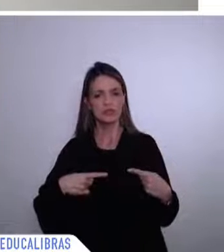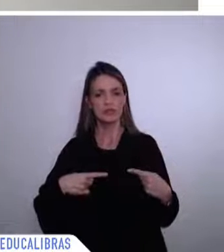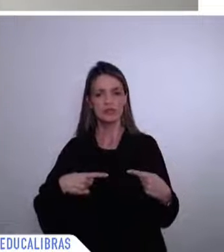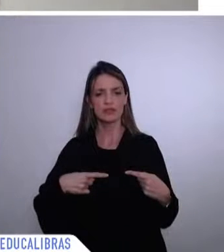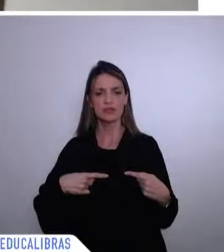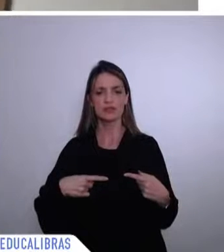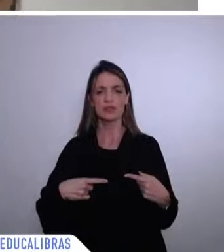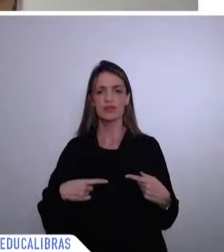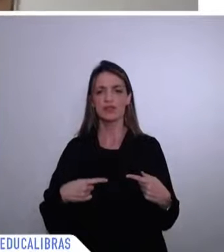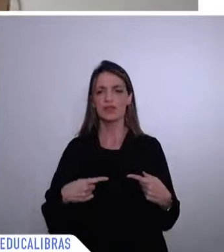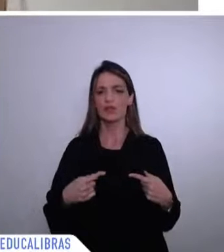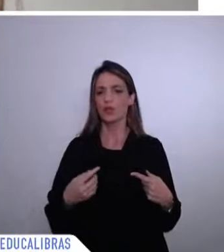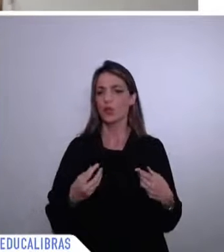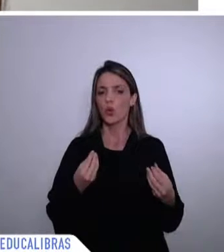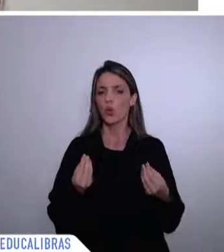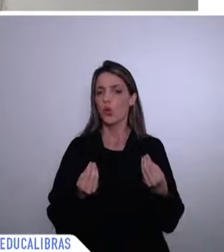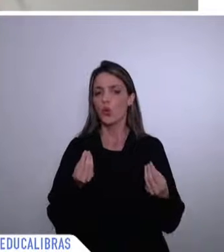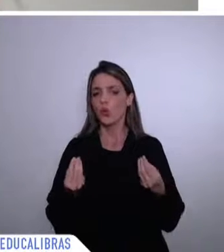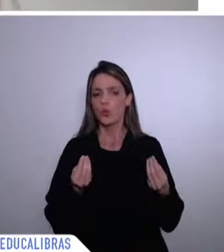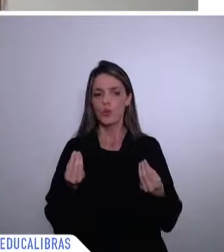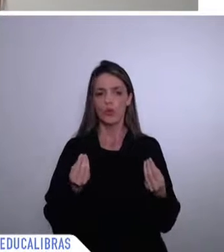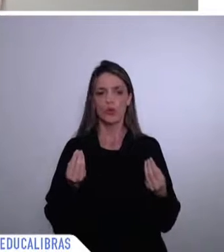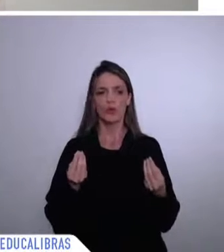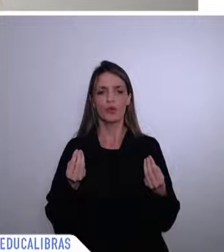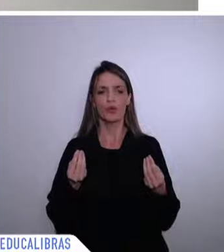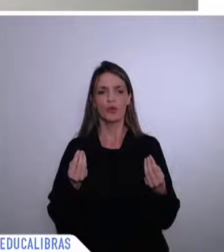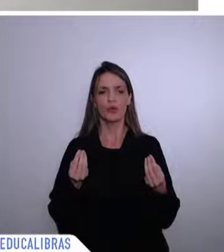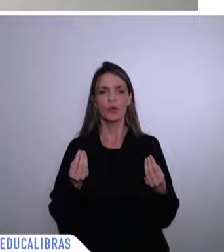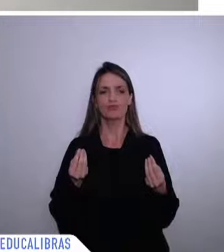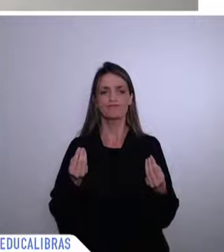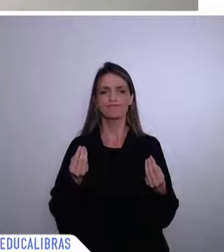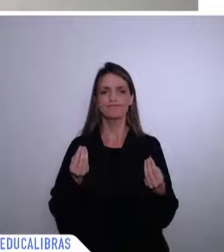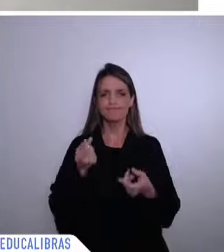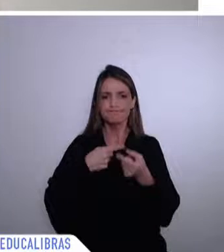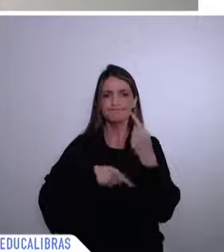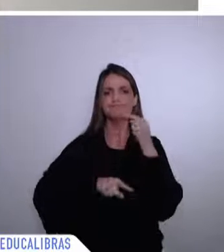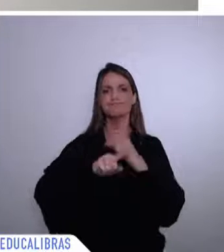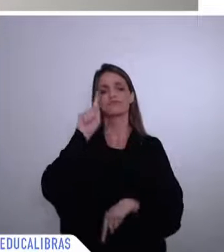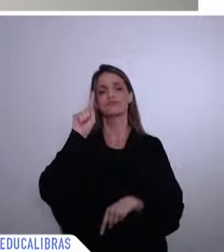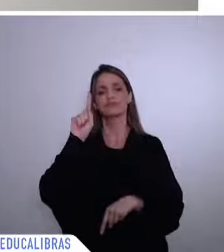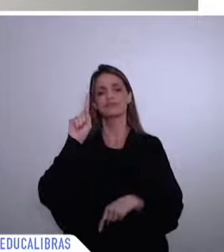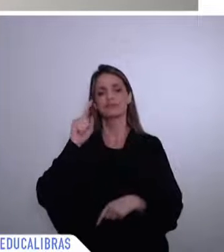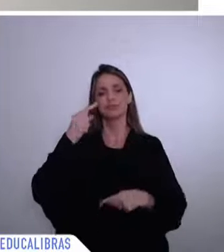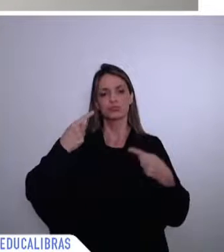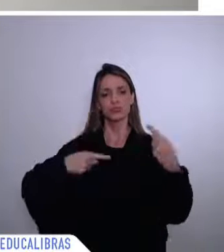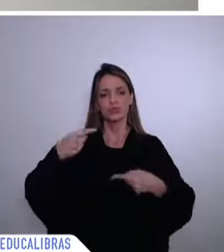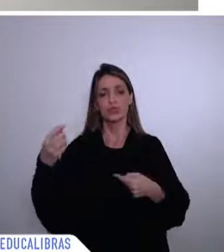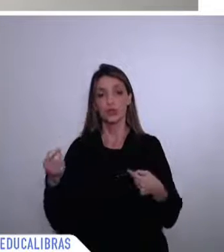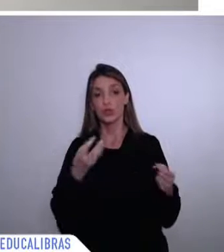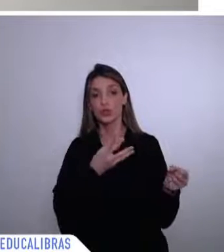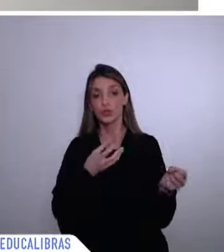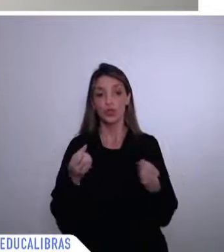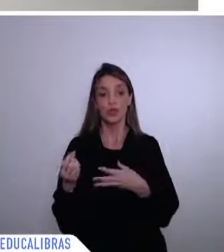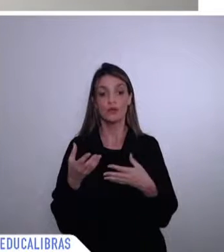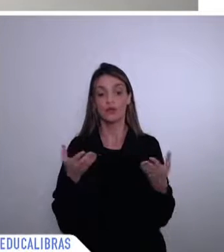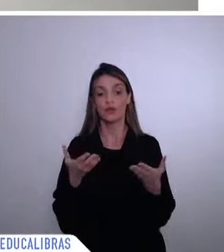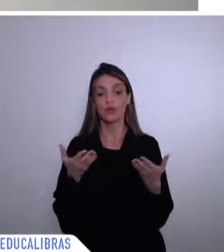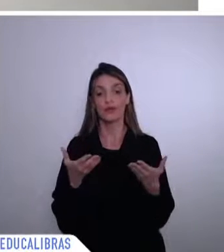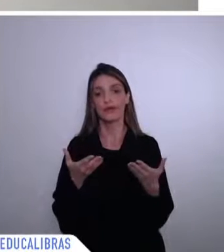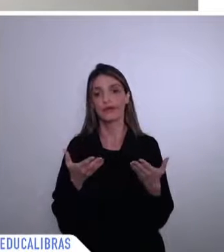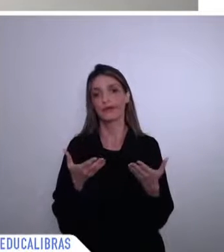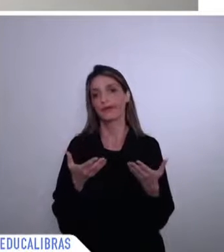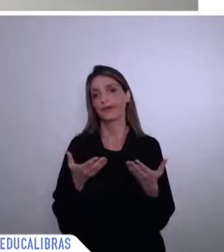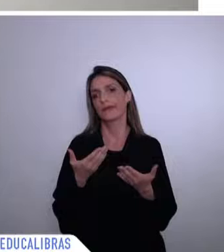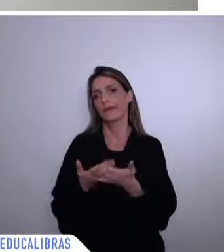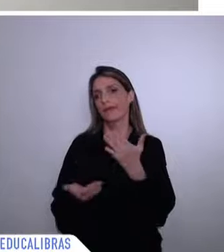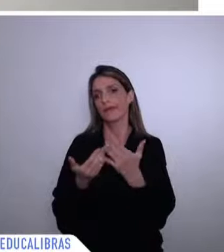this political scenario, given the challenges we face nowadays? And how can we secure that a recovery